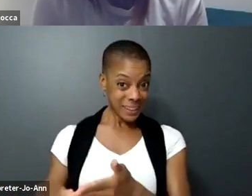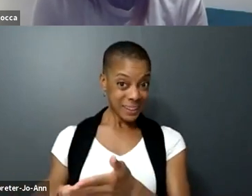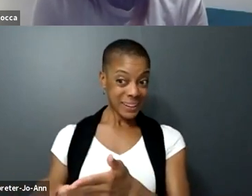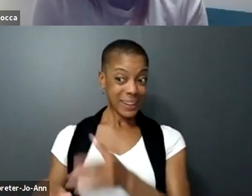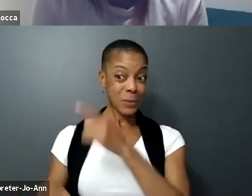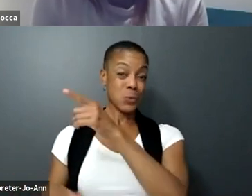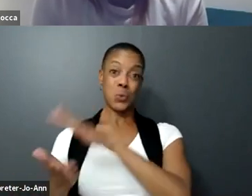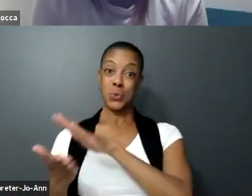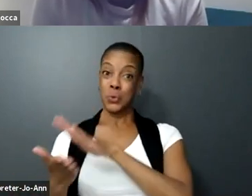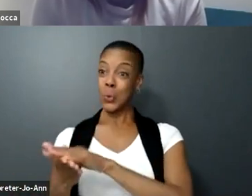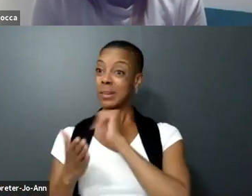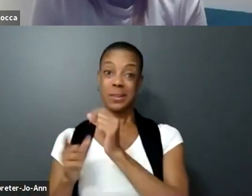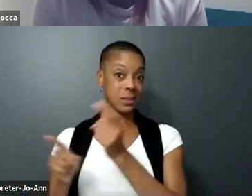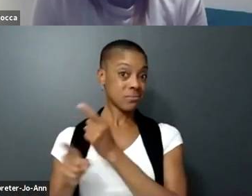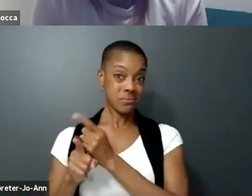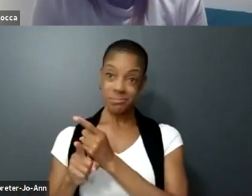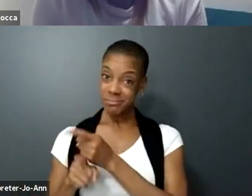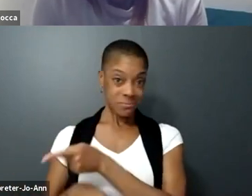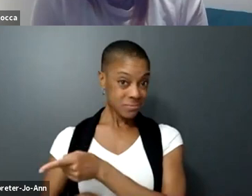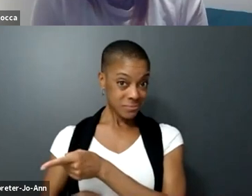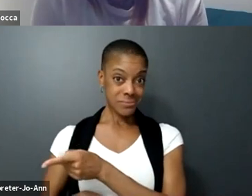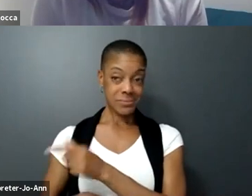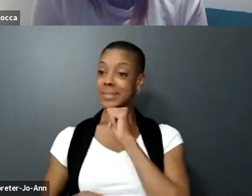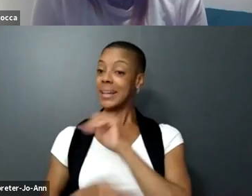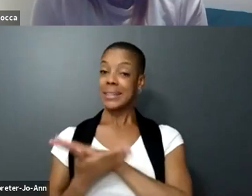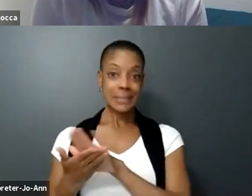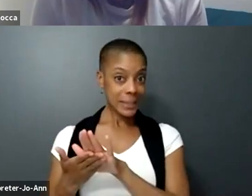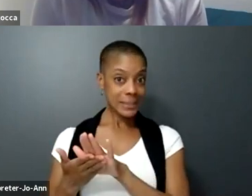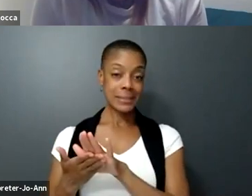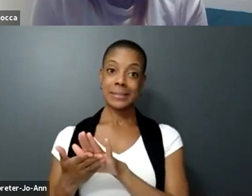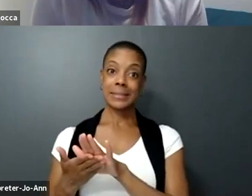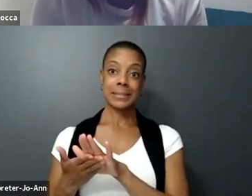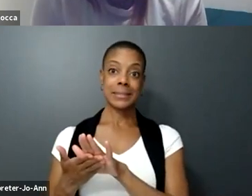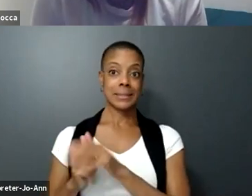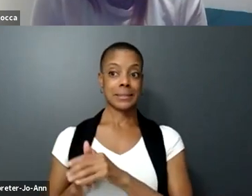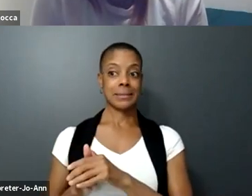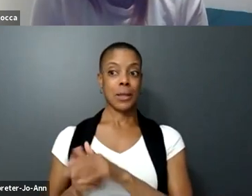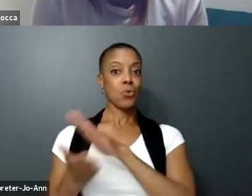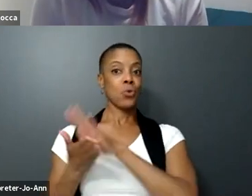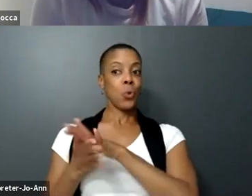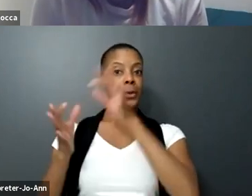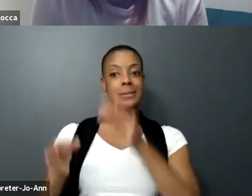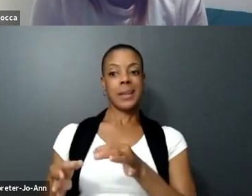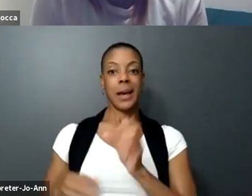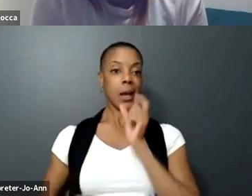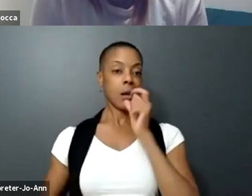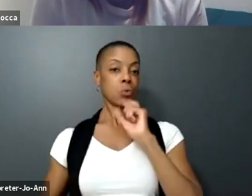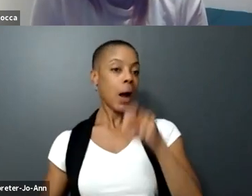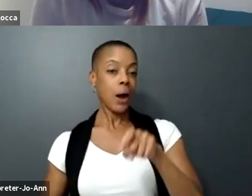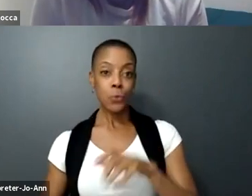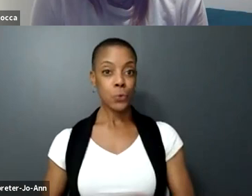with dignity. And they didn't treat them with dignity because they felt they didn't have to. They felt